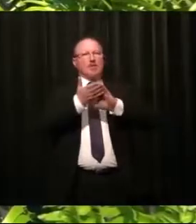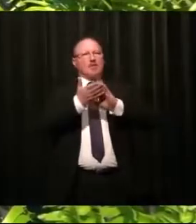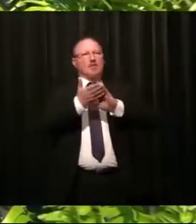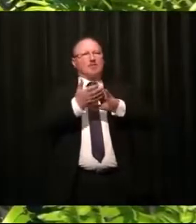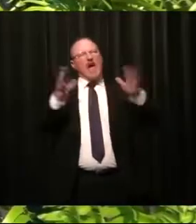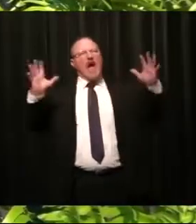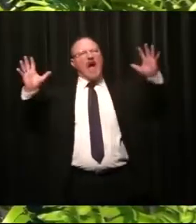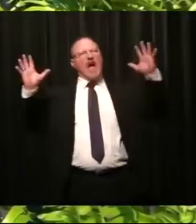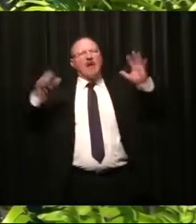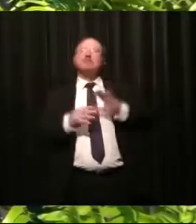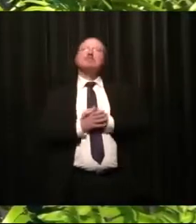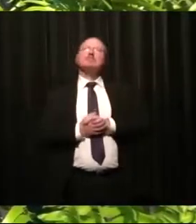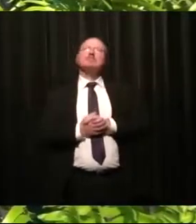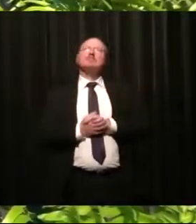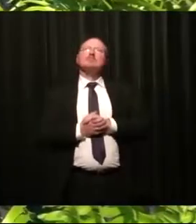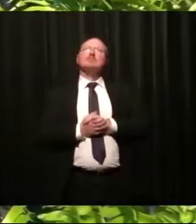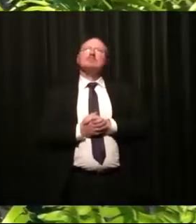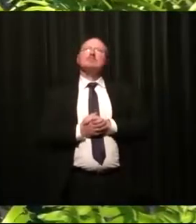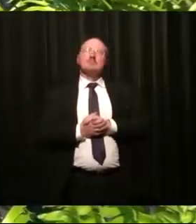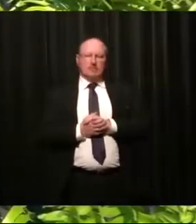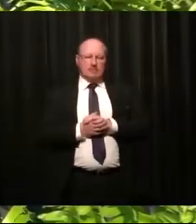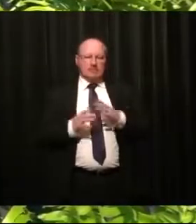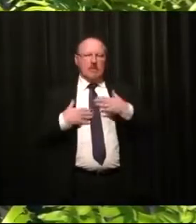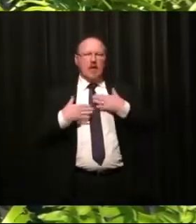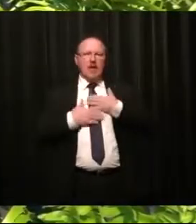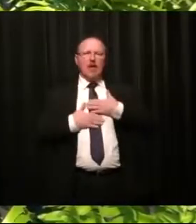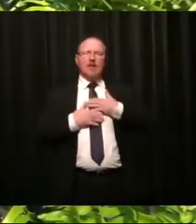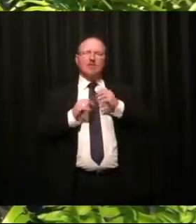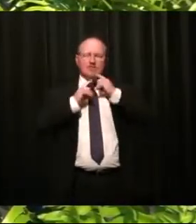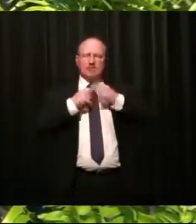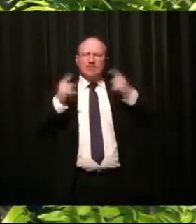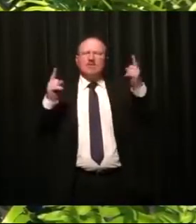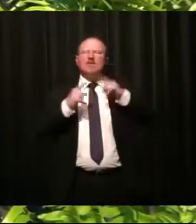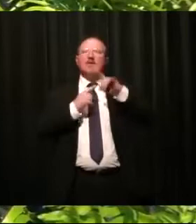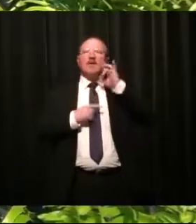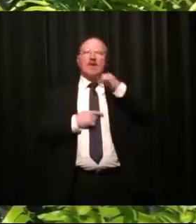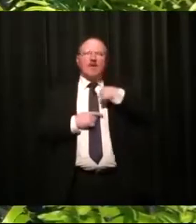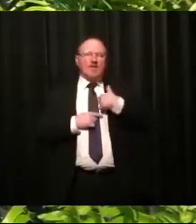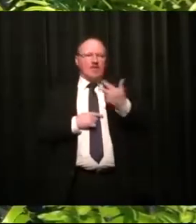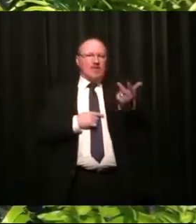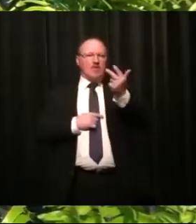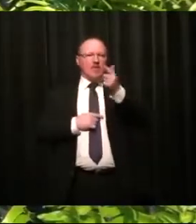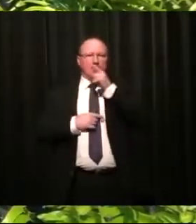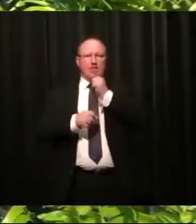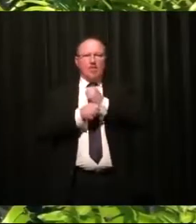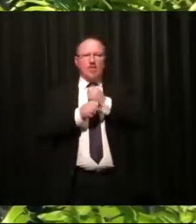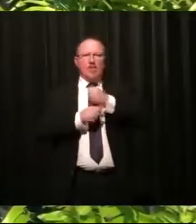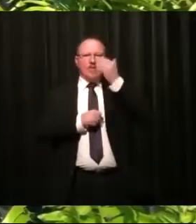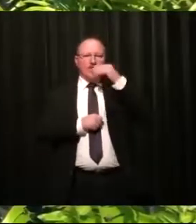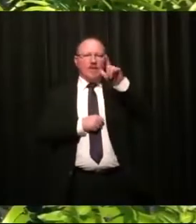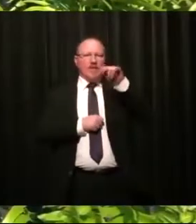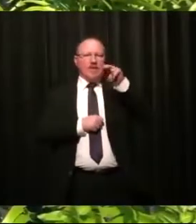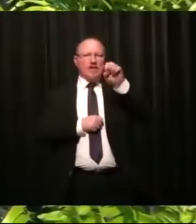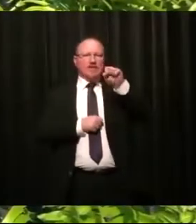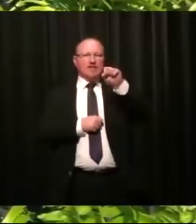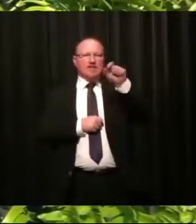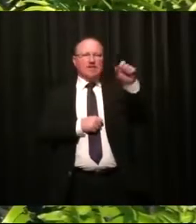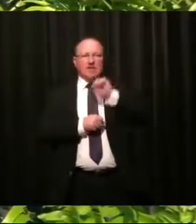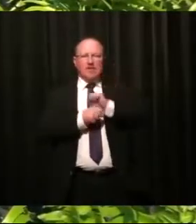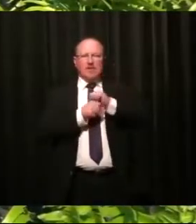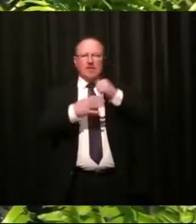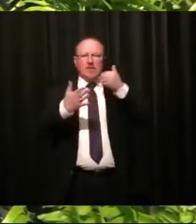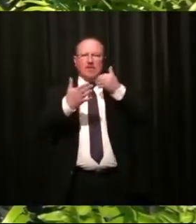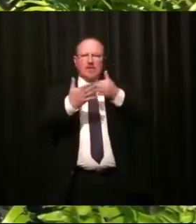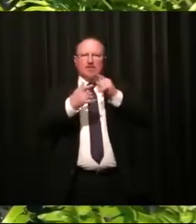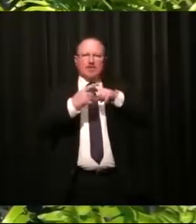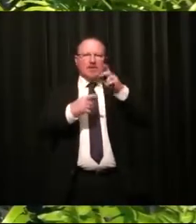and ask for you to get very loud in here. I also want to throw out a shout out. We do have three who are working on the front lines as